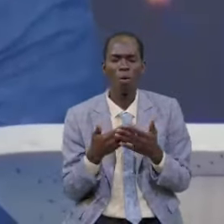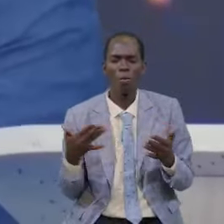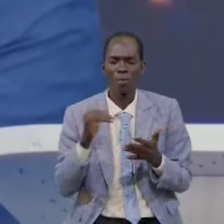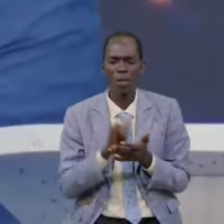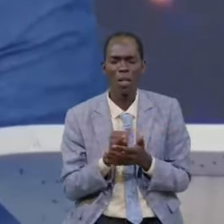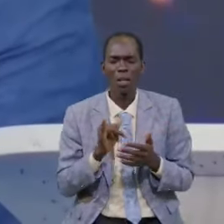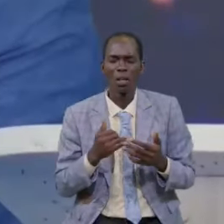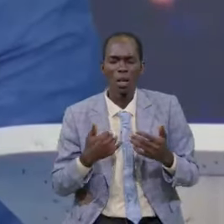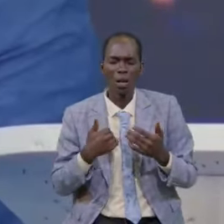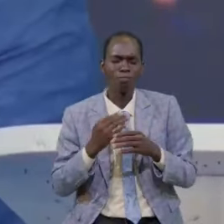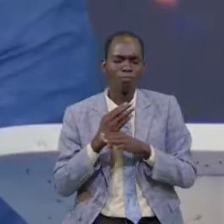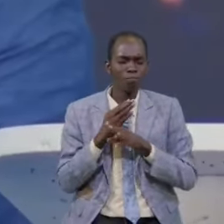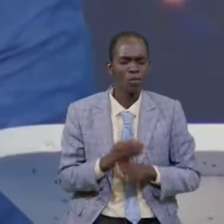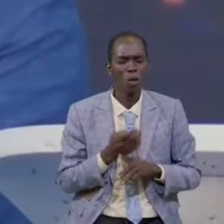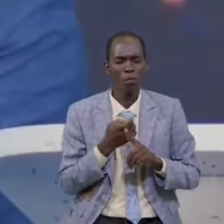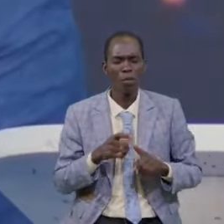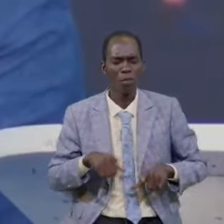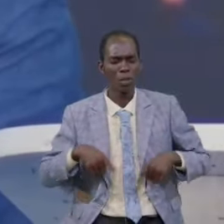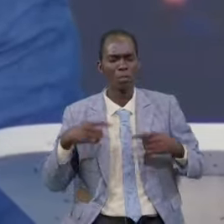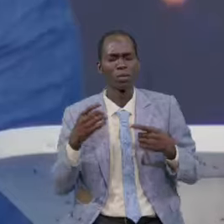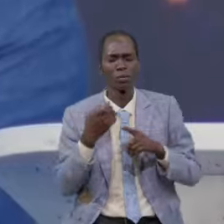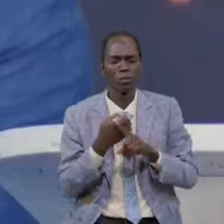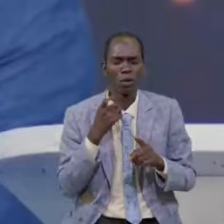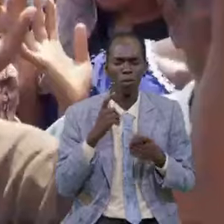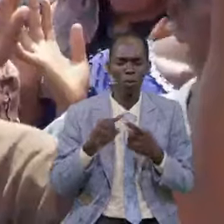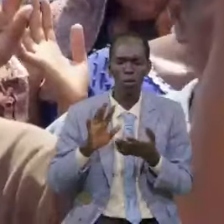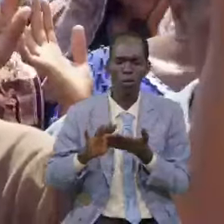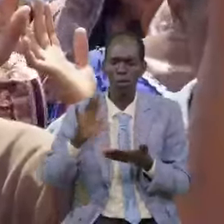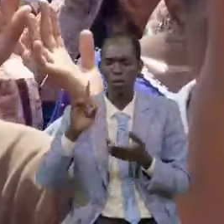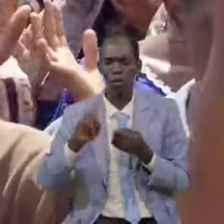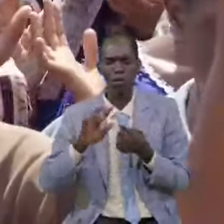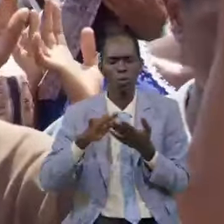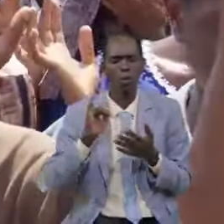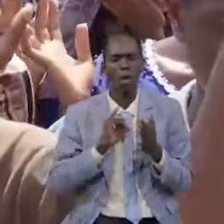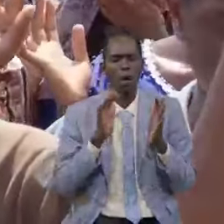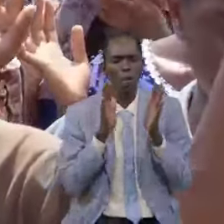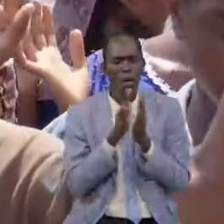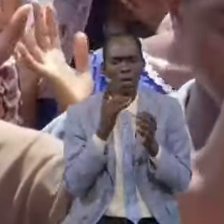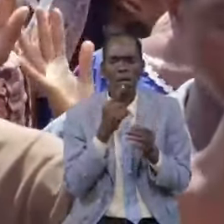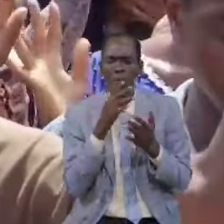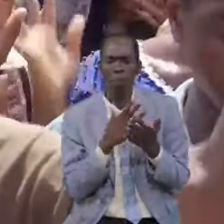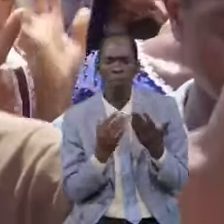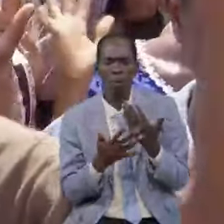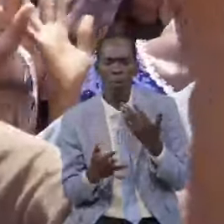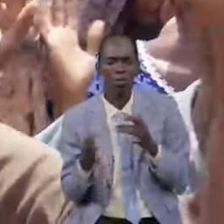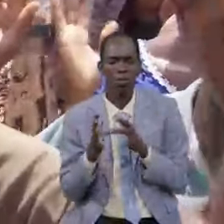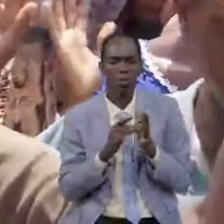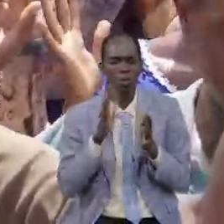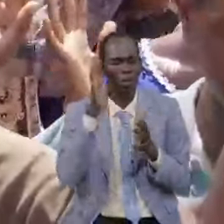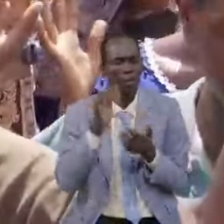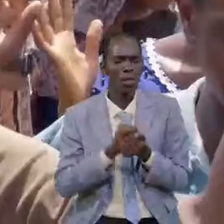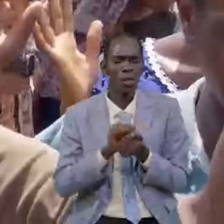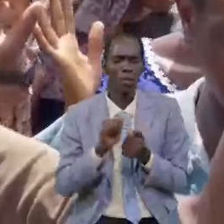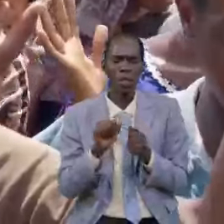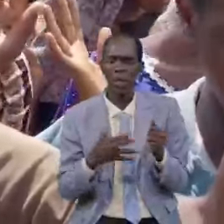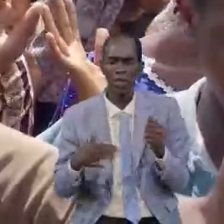living to the glory of God. I pray the blood of Jesus will wash everything away in Jesus' name. I pray,